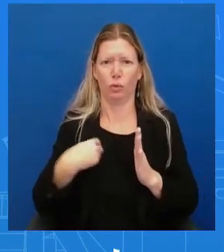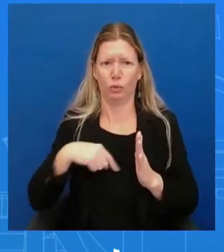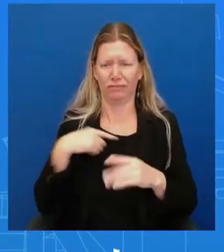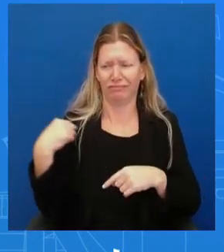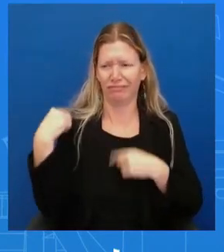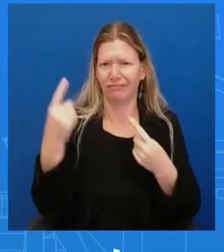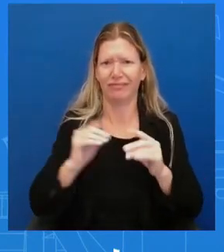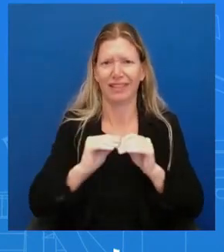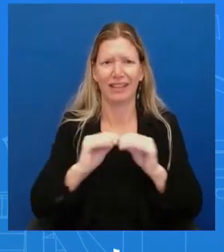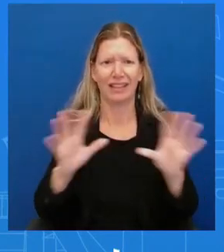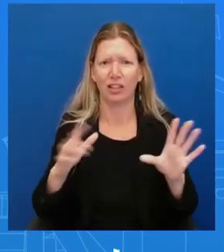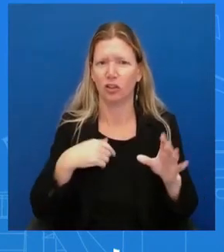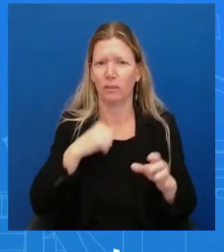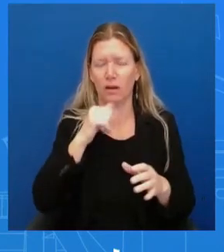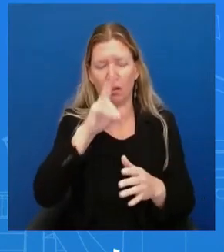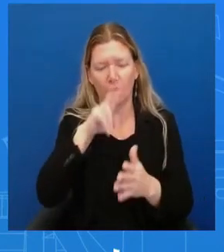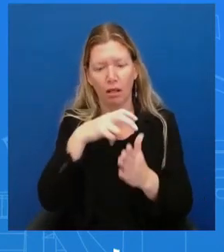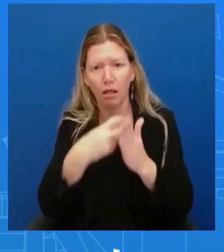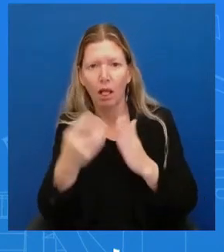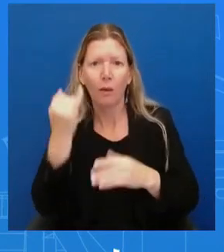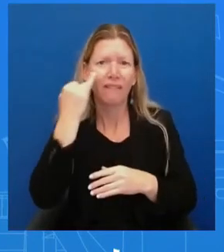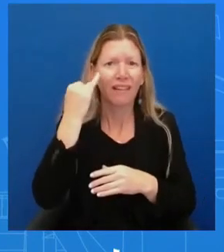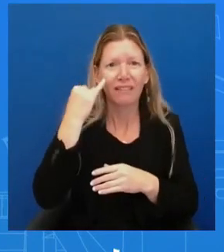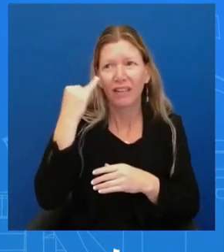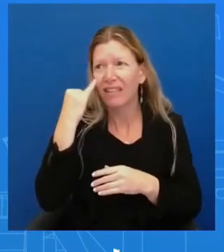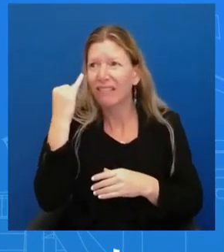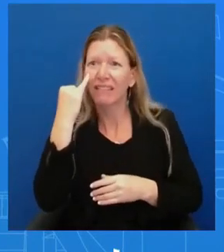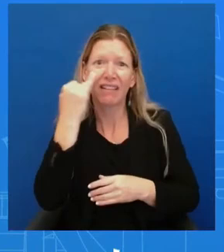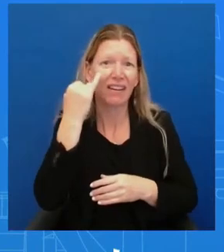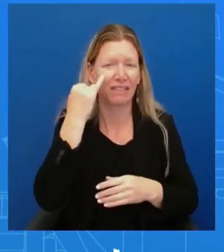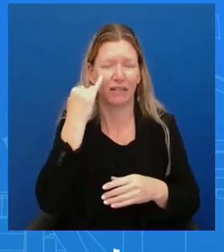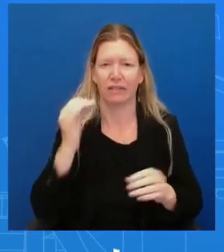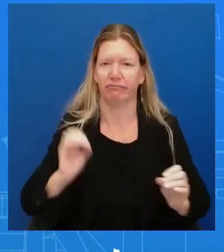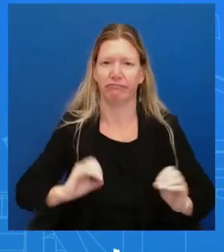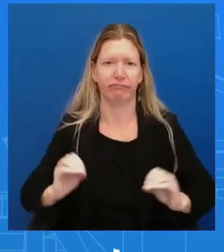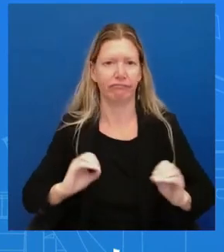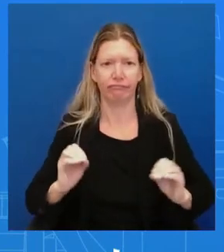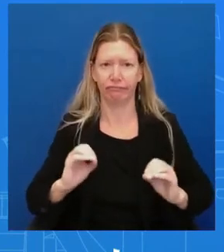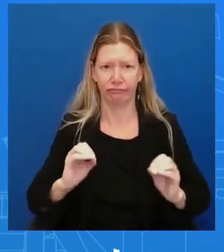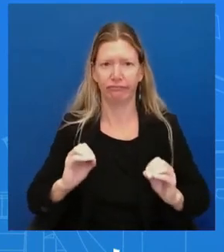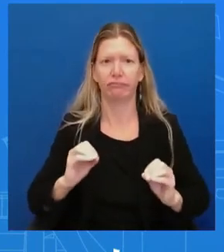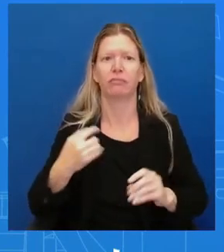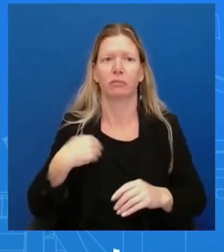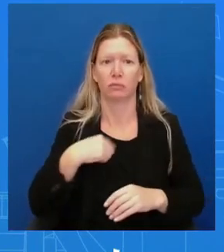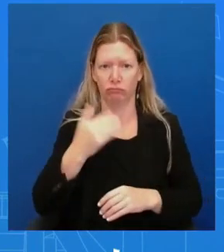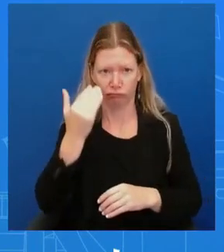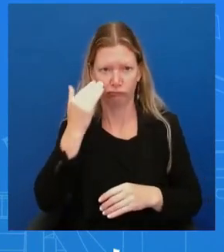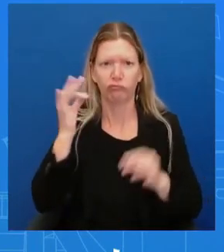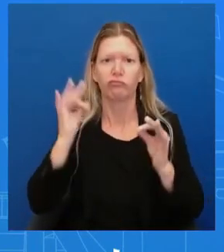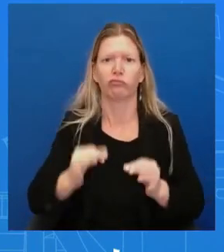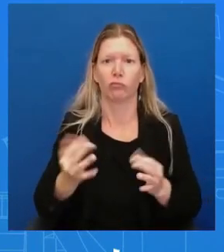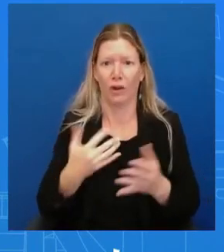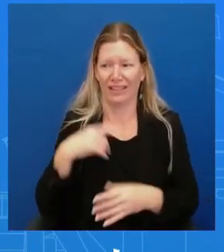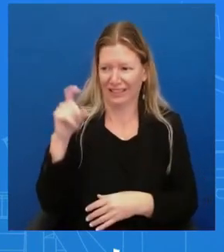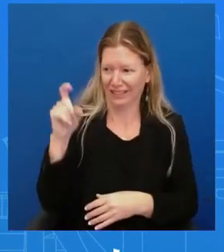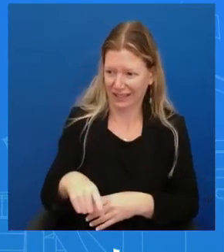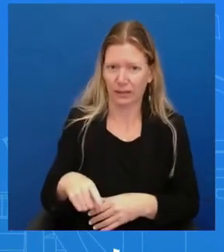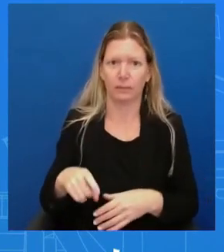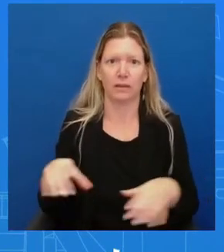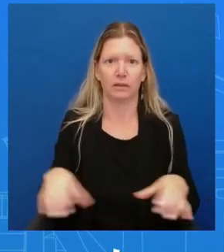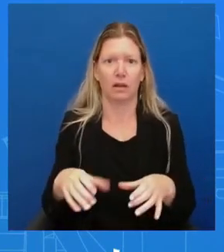what needs to be done, and what needs to be done is to put that national security supplemental passed out of the Senate in a bipartisan